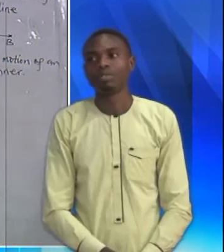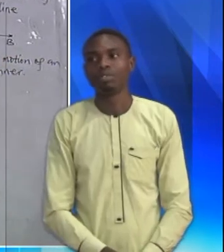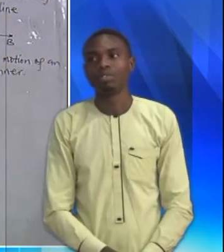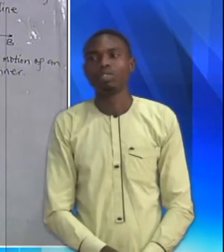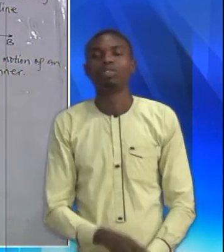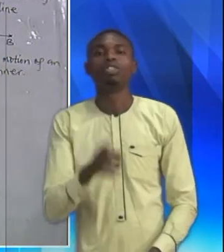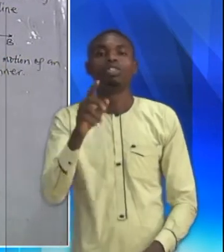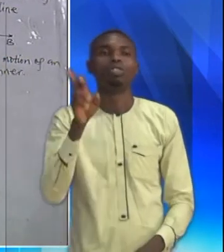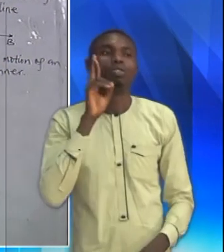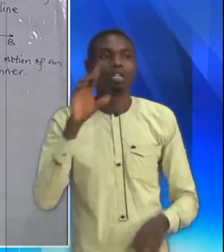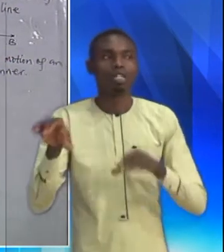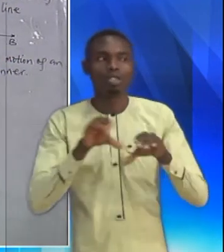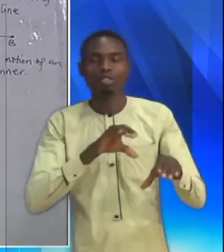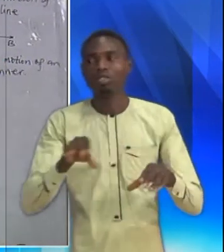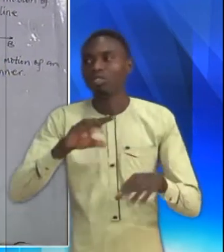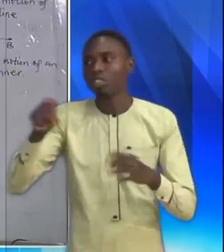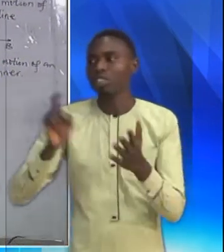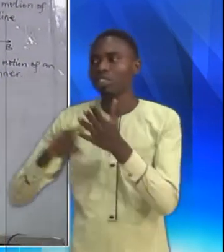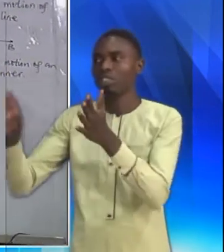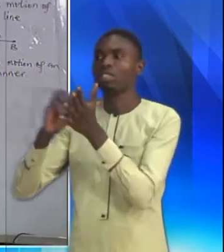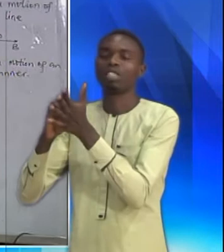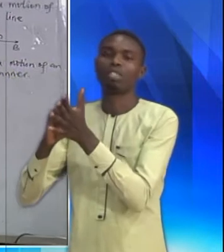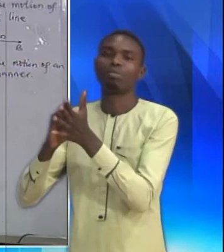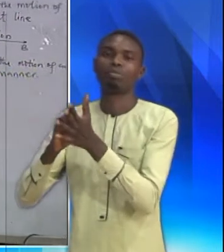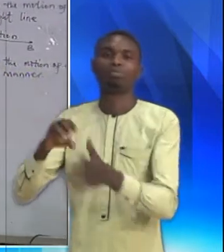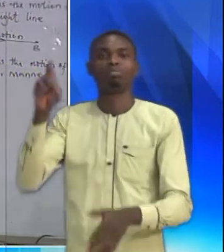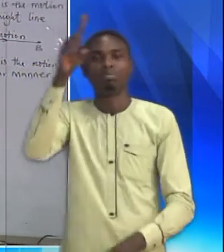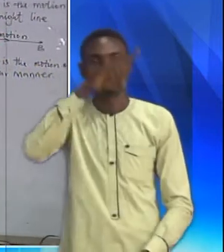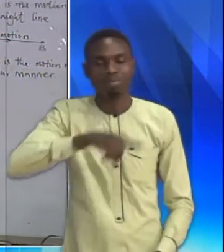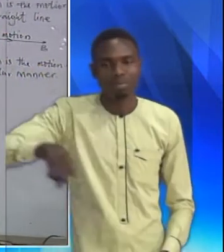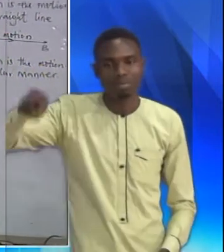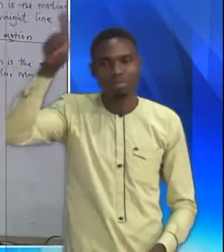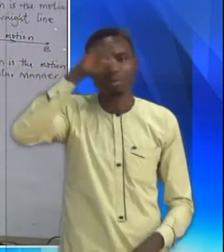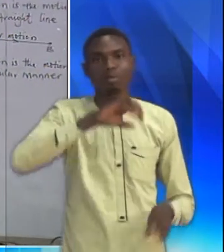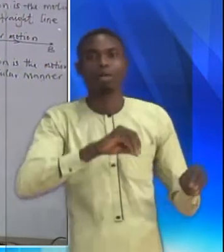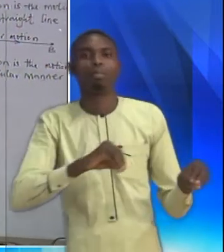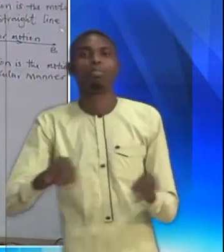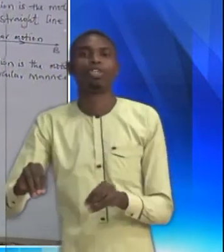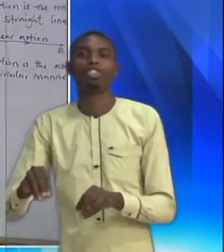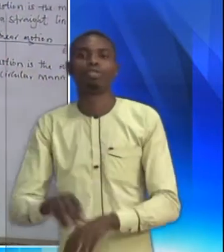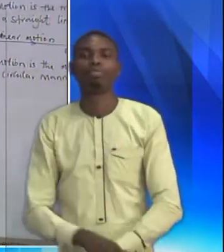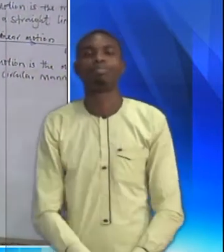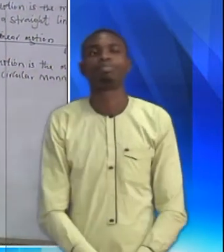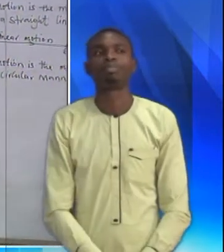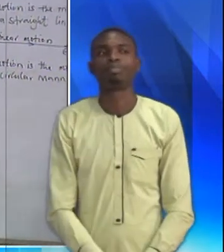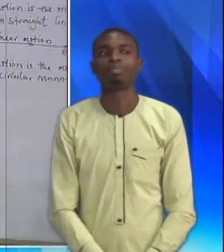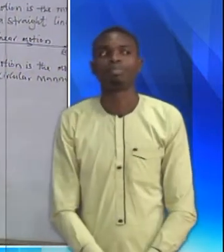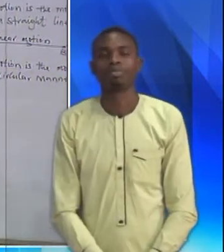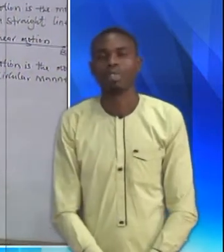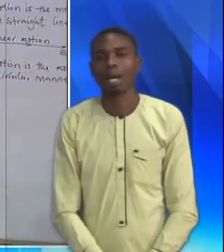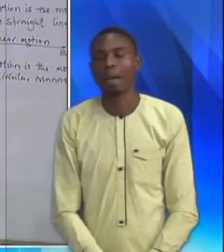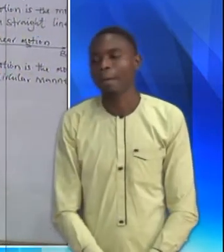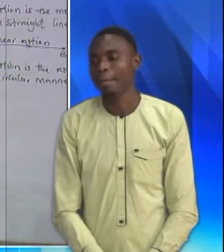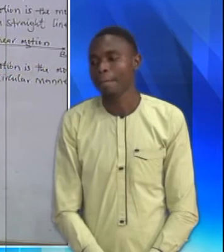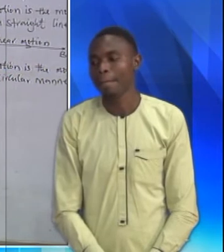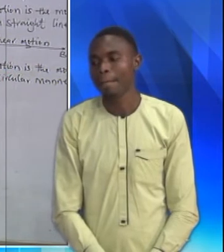a kind of circulatory motion. Circulatory what? Circulatory motion. So let